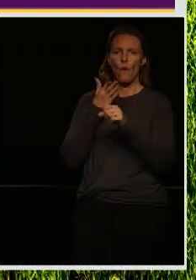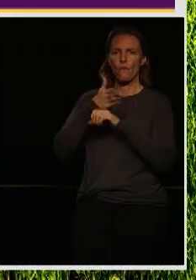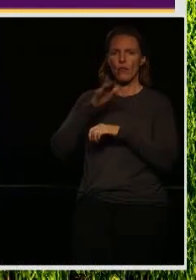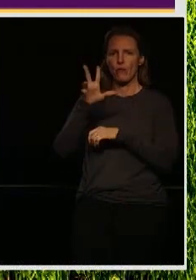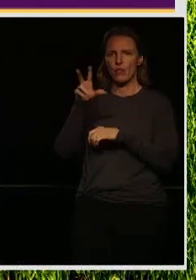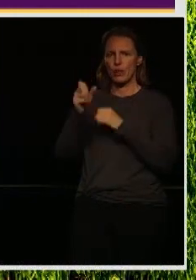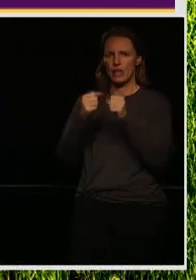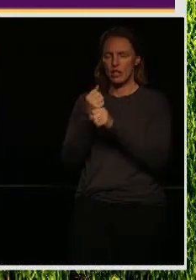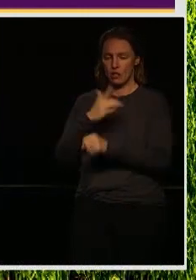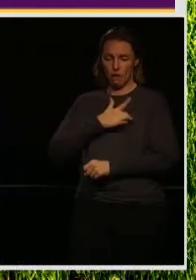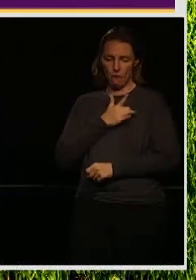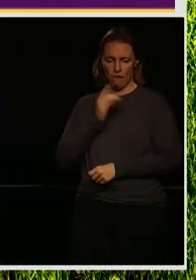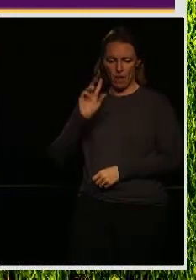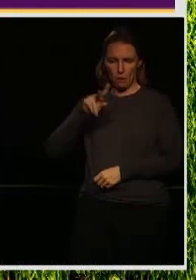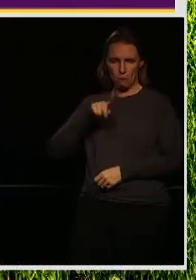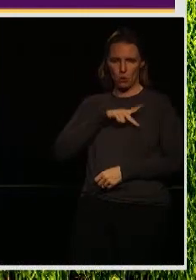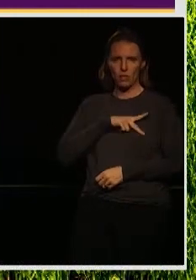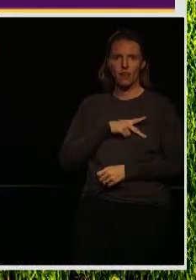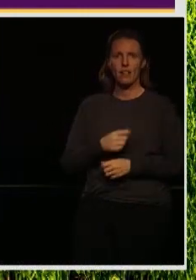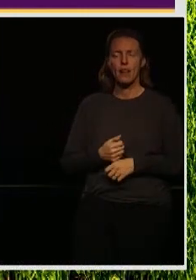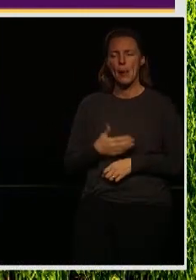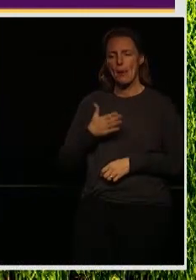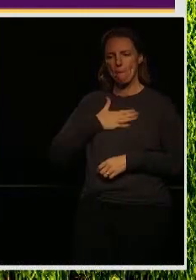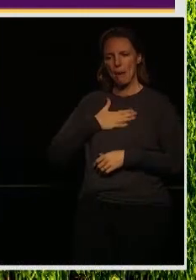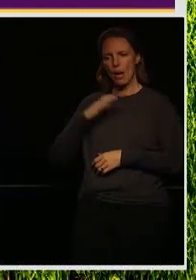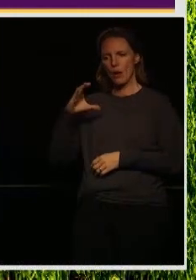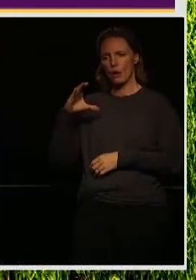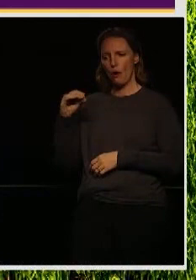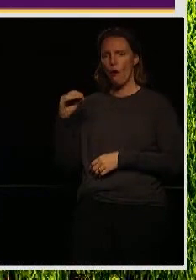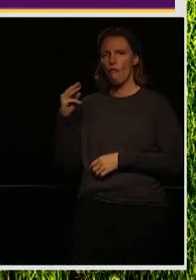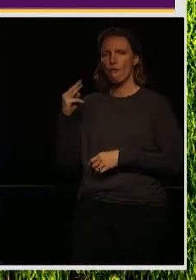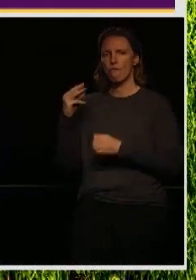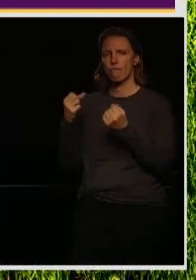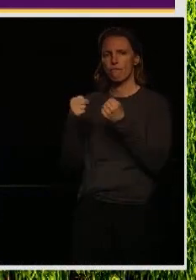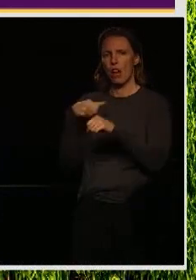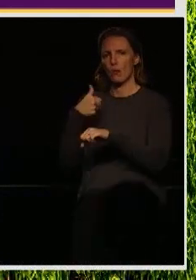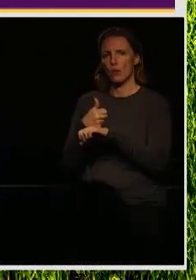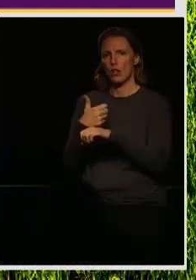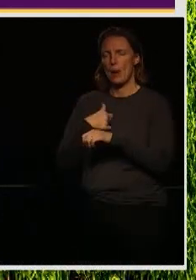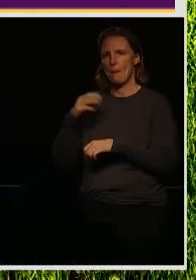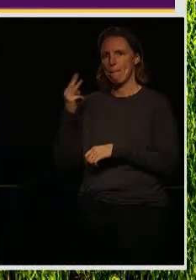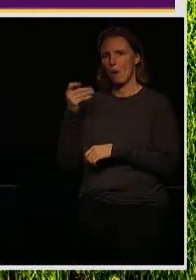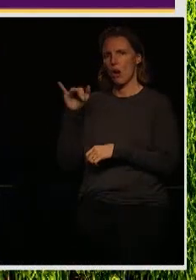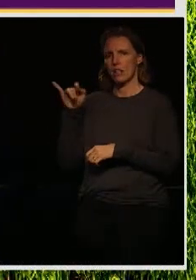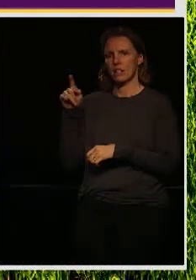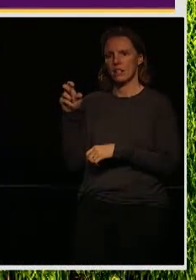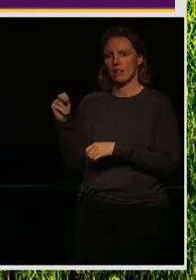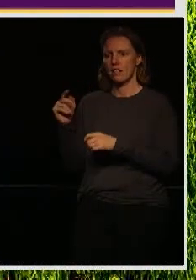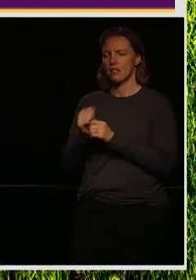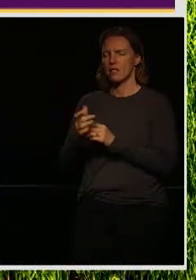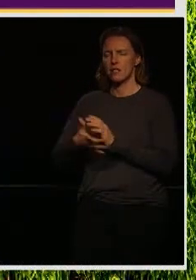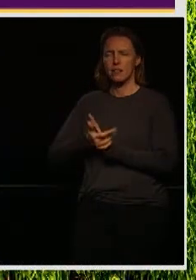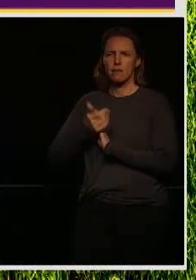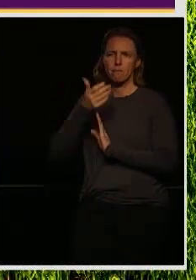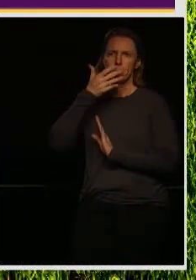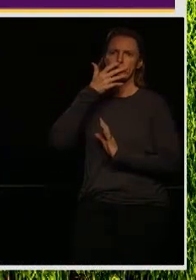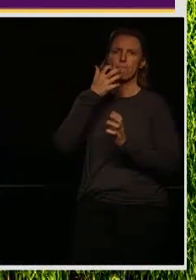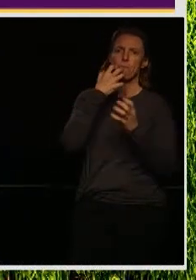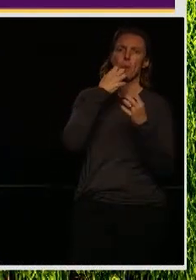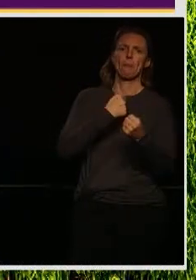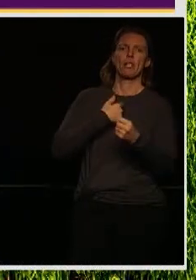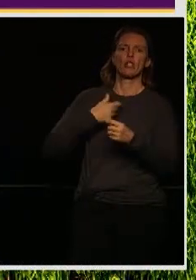personally. My co-founder, Martin, is a phenomenal engineer, and he is passionate about solving